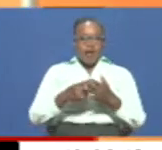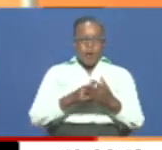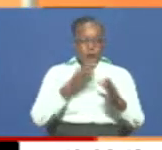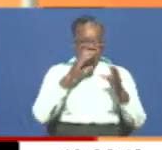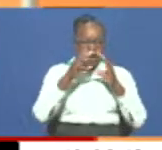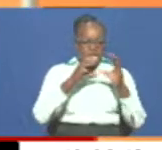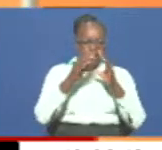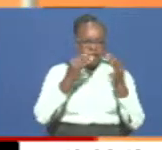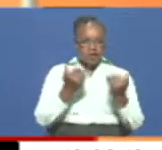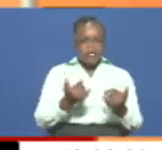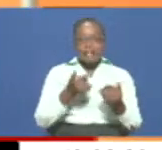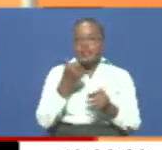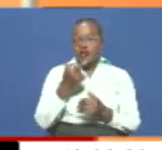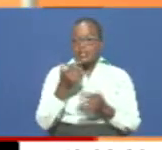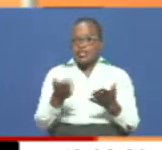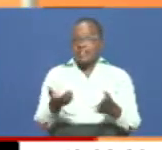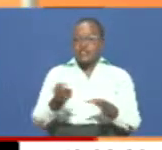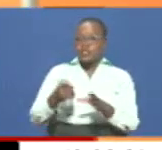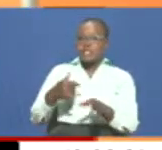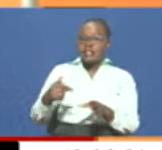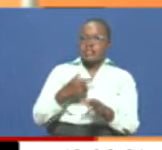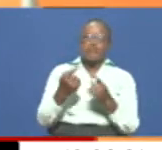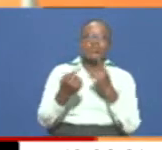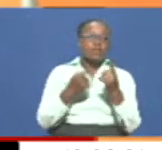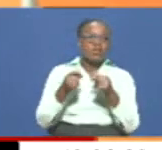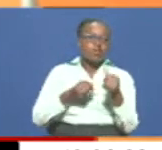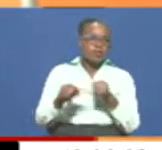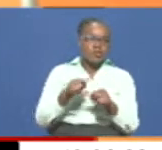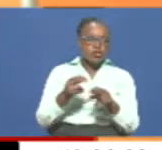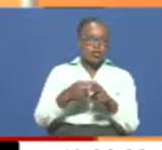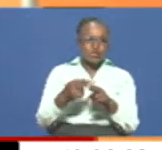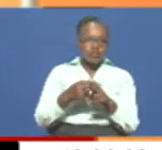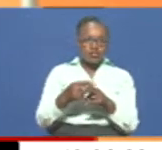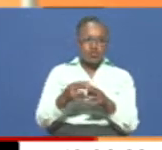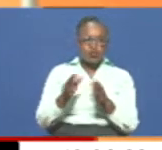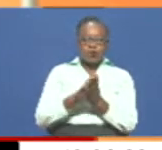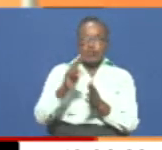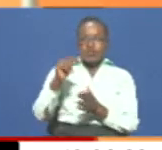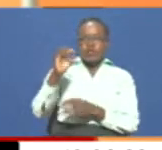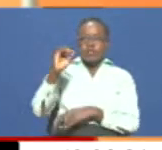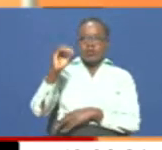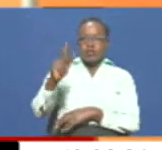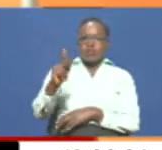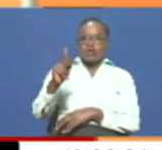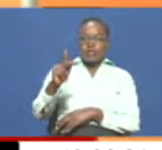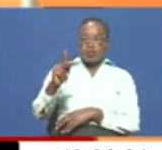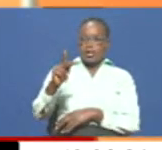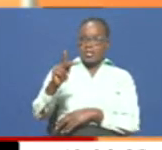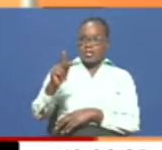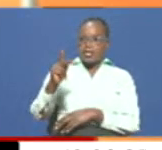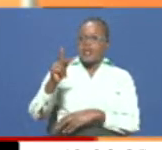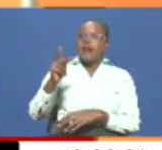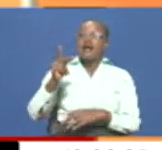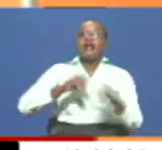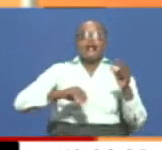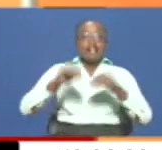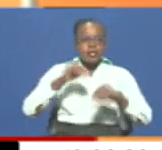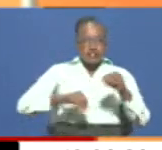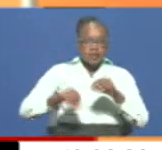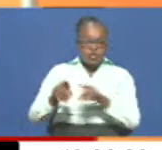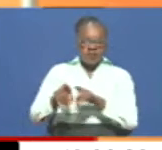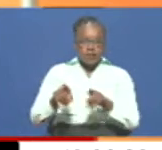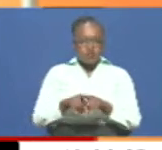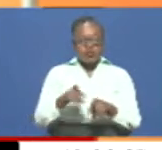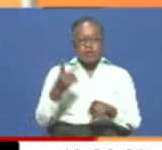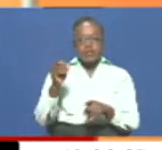did mention in studio, joining us to talk about the upcoming National Olympic Committee of Kenya elections, as well as the upcoming 2022